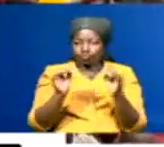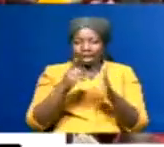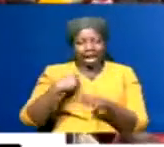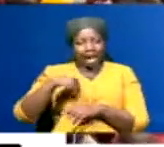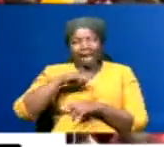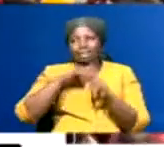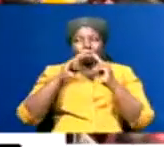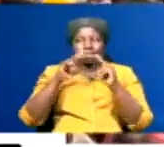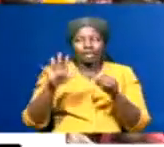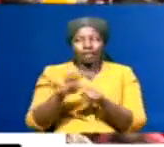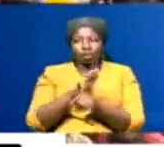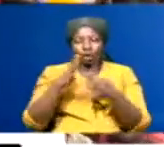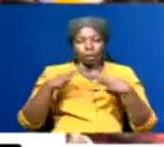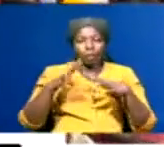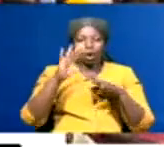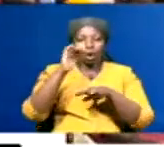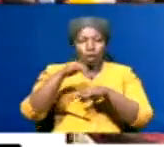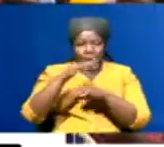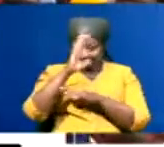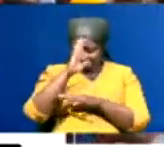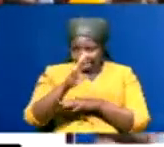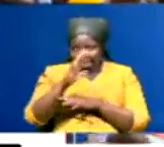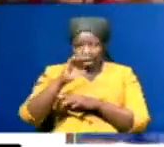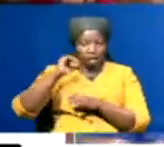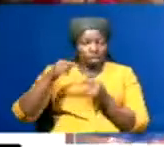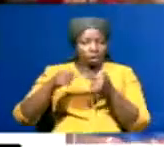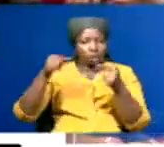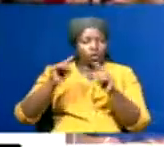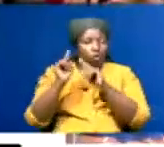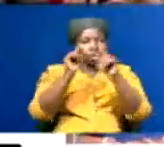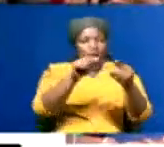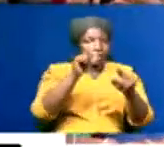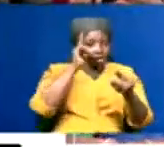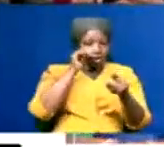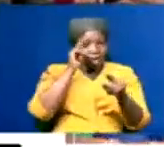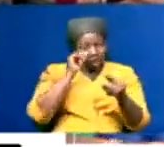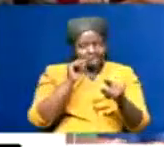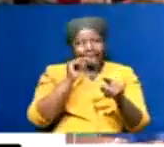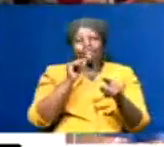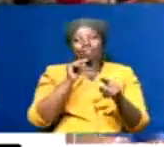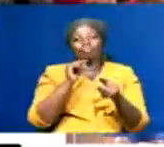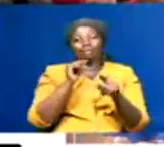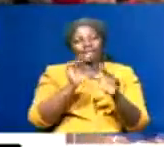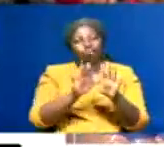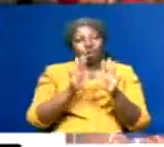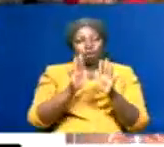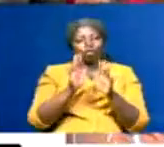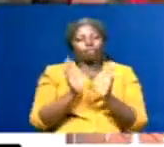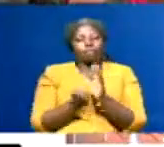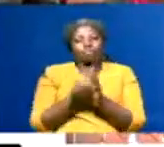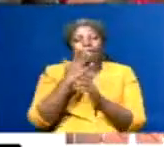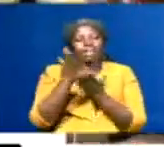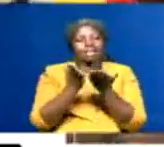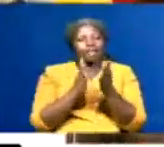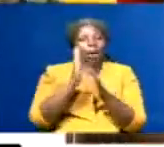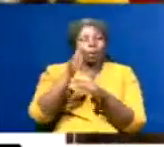The opposition will on Sunday take its political rally to Mombasa, but the boycott of products and services will begin as early